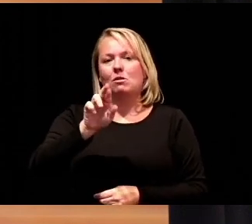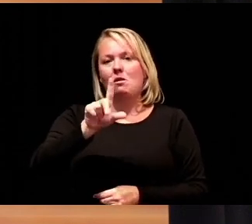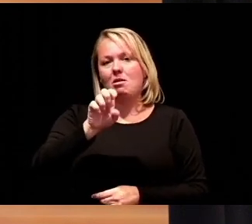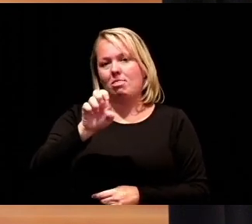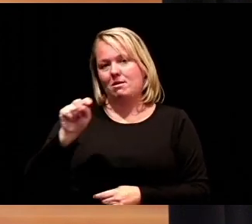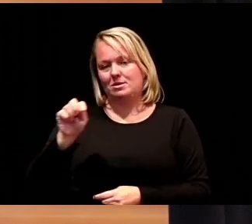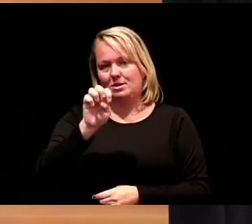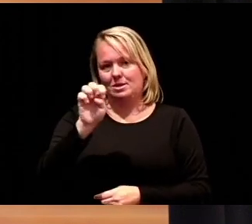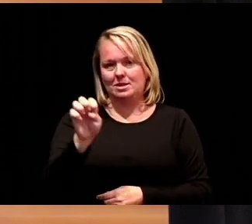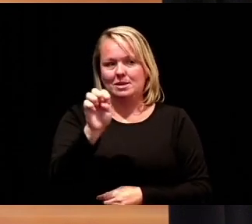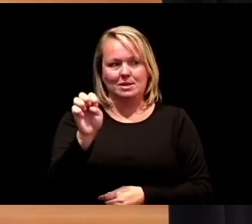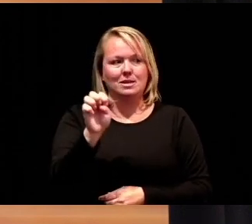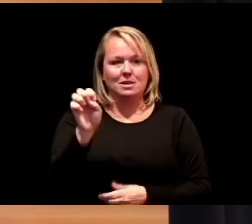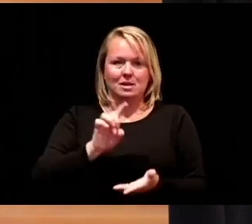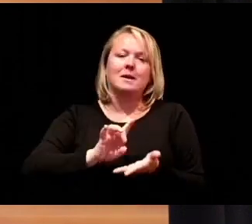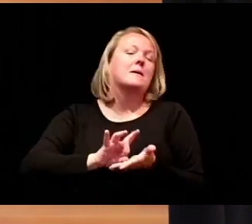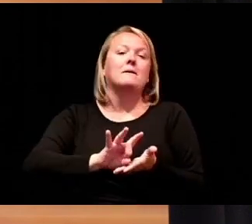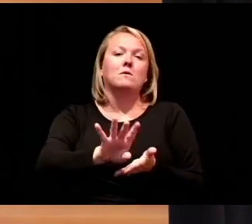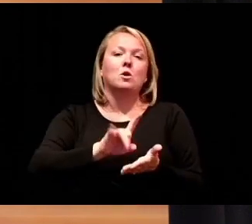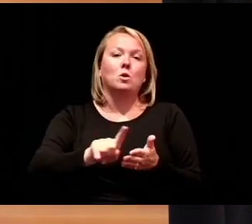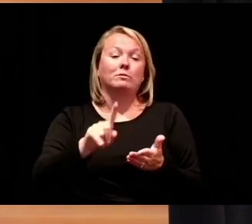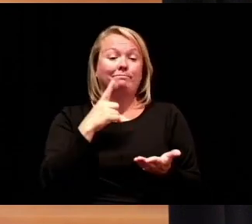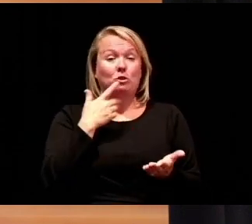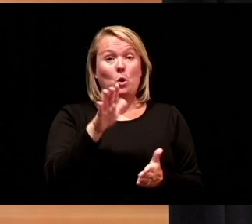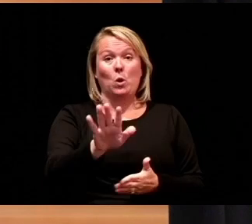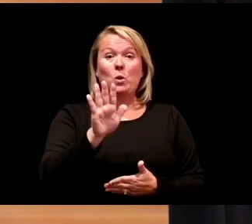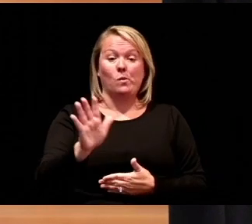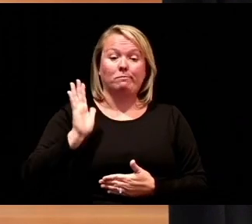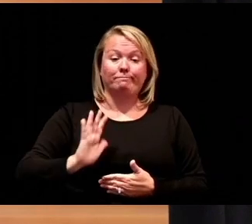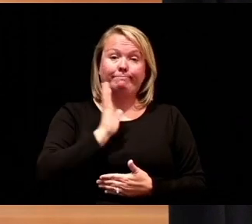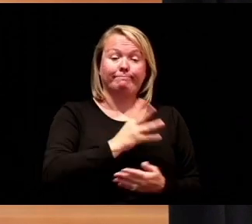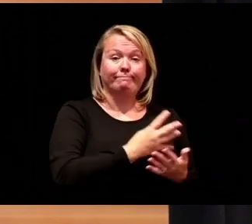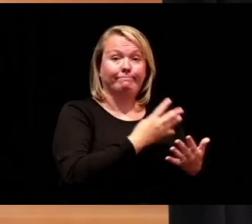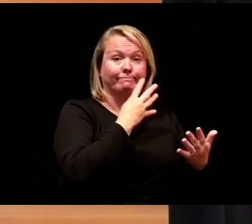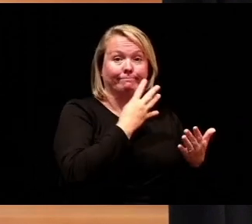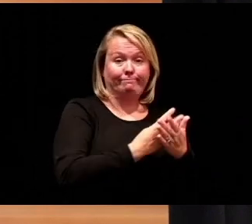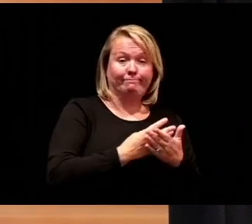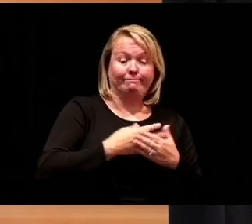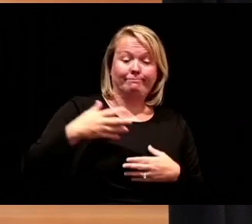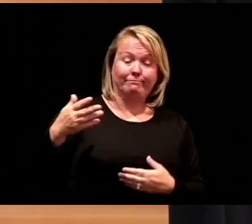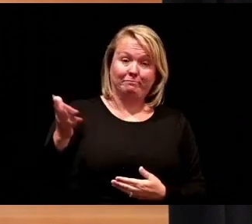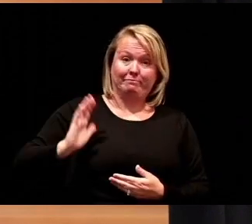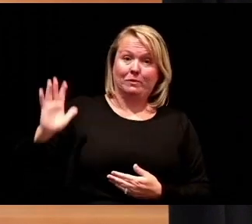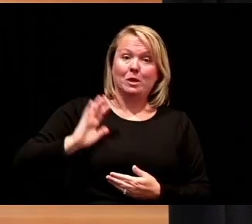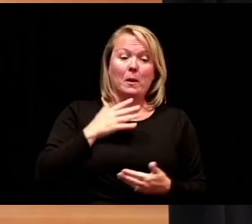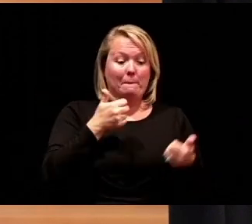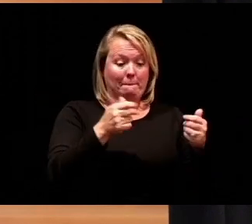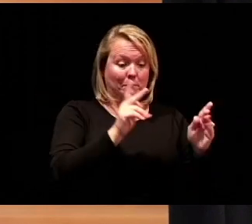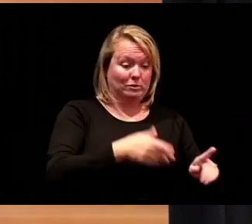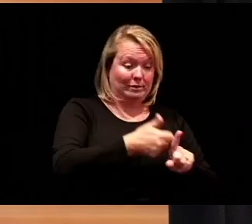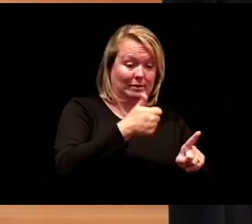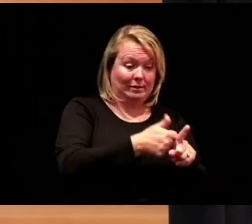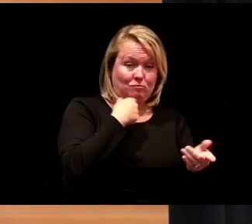that it gets bad all the way up. The more eviction filings occur when there's children in